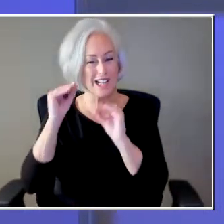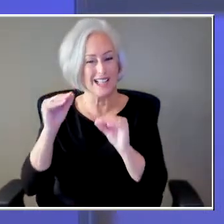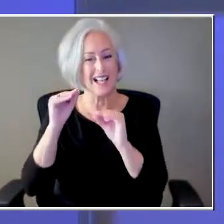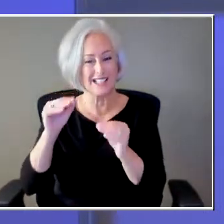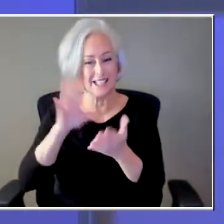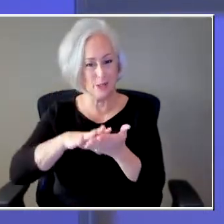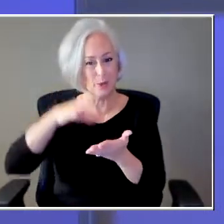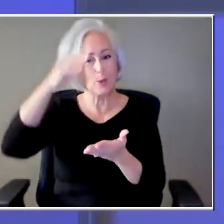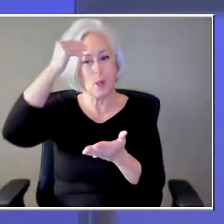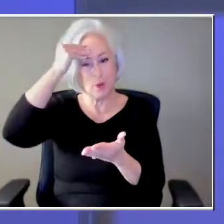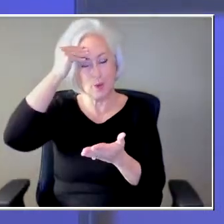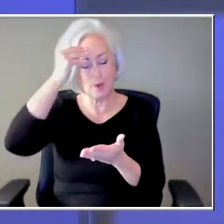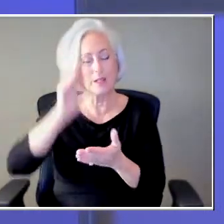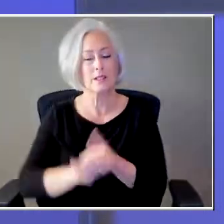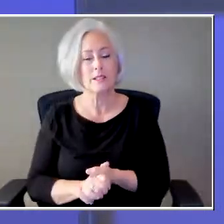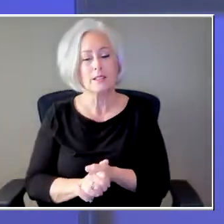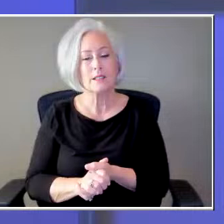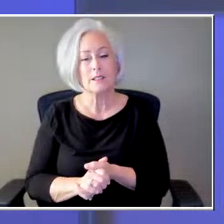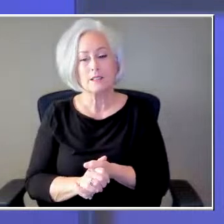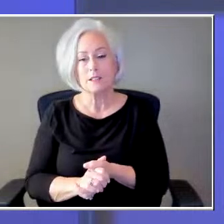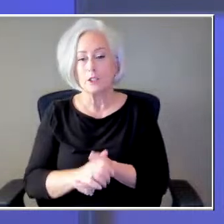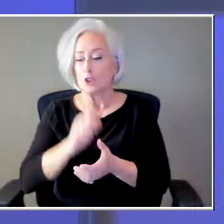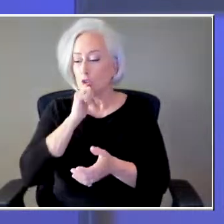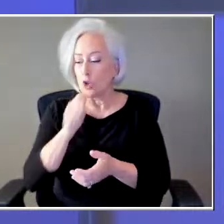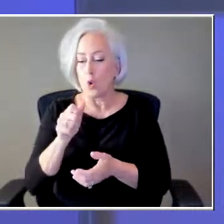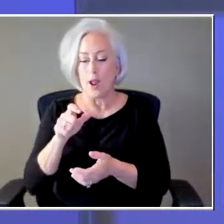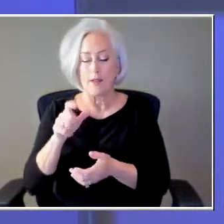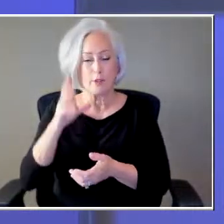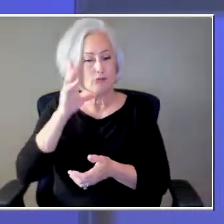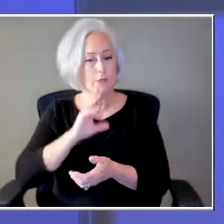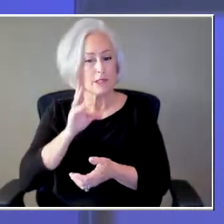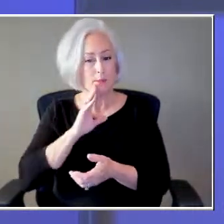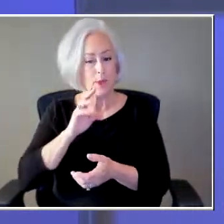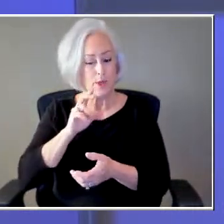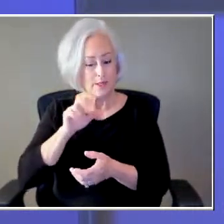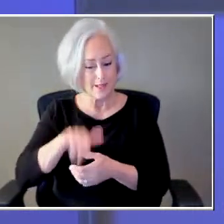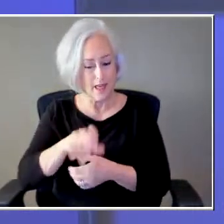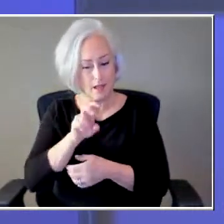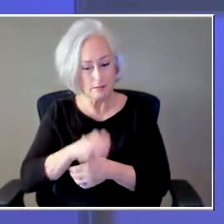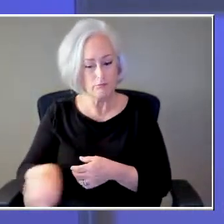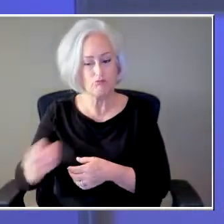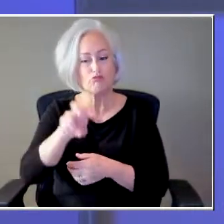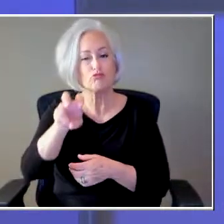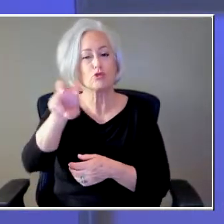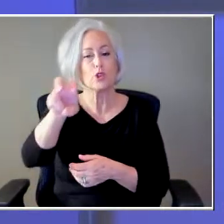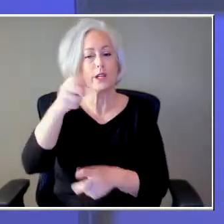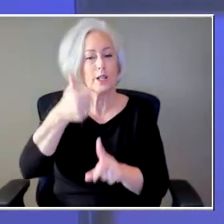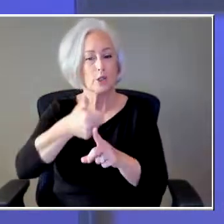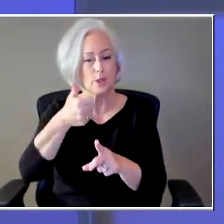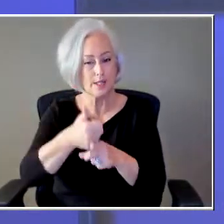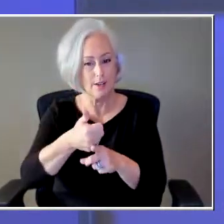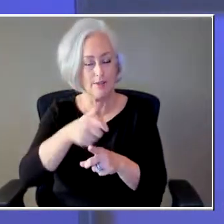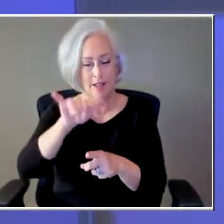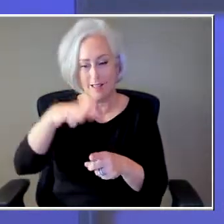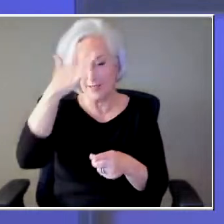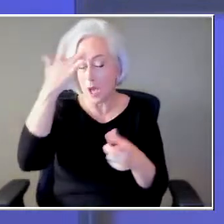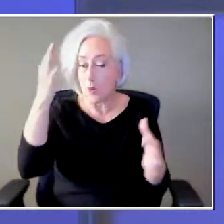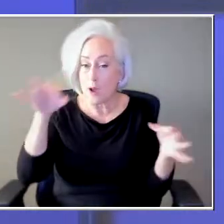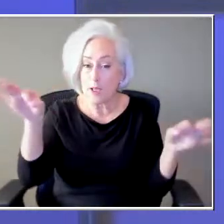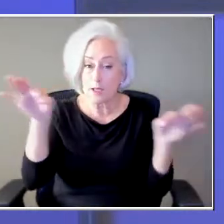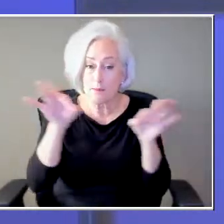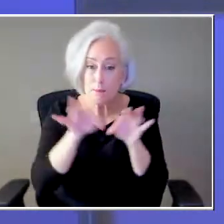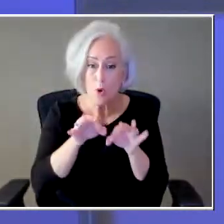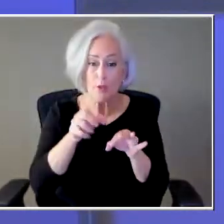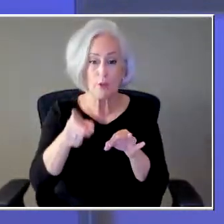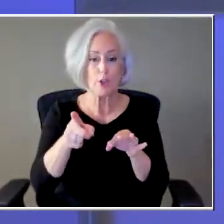have to go on that road by yourself. I mean, that is why it's so important that you're speaking out and speaking so